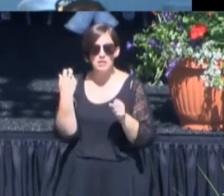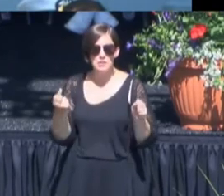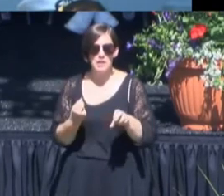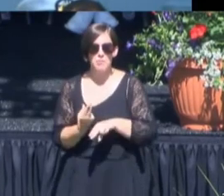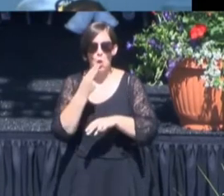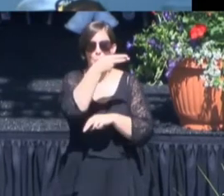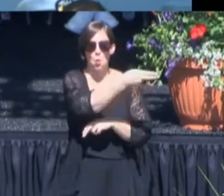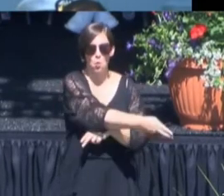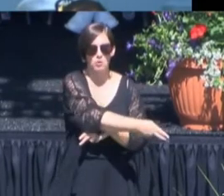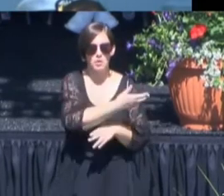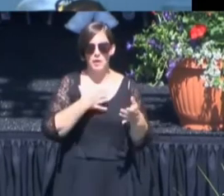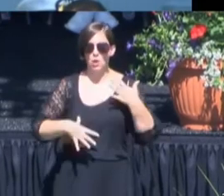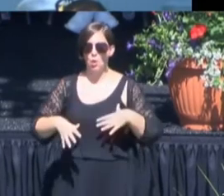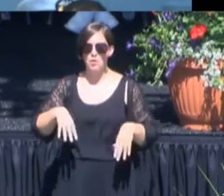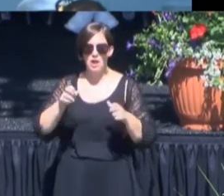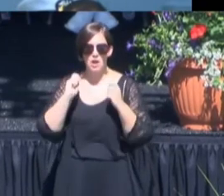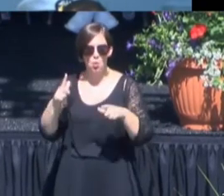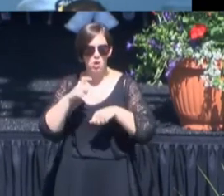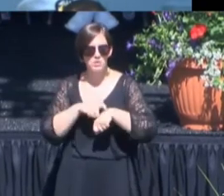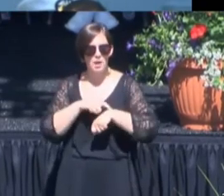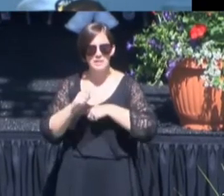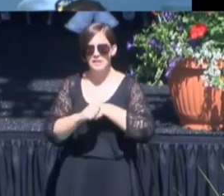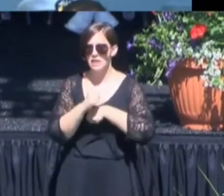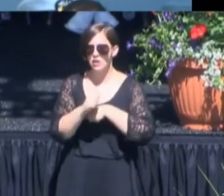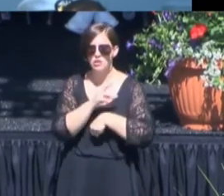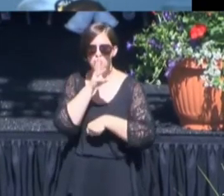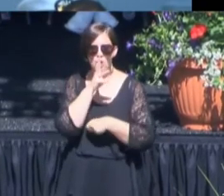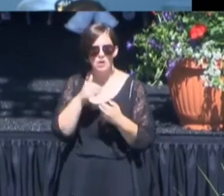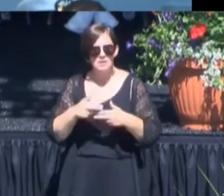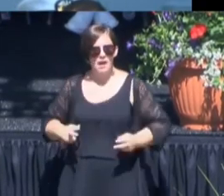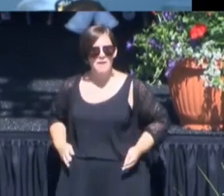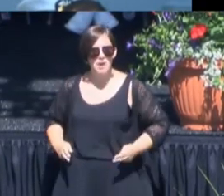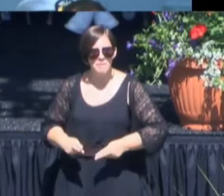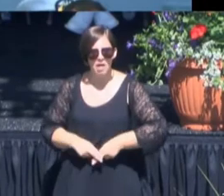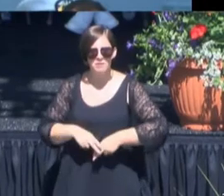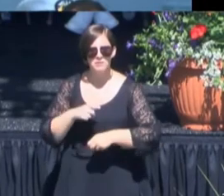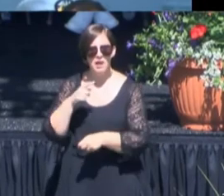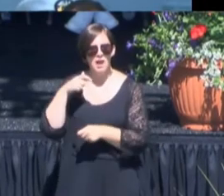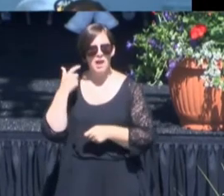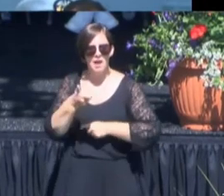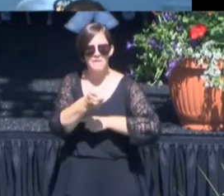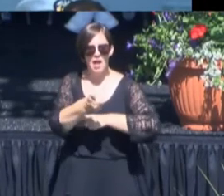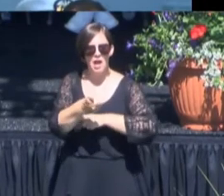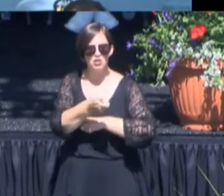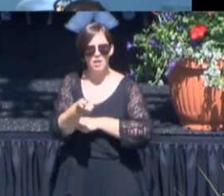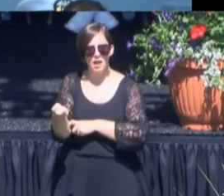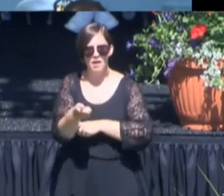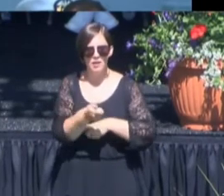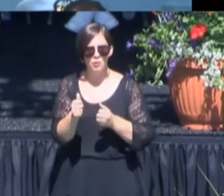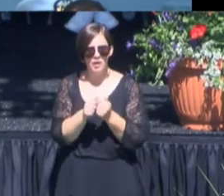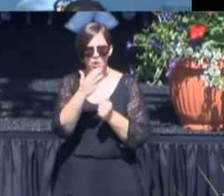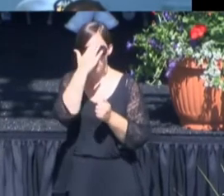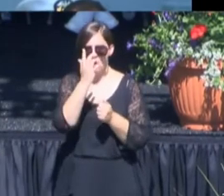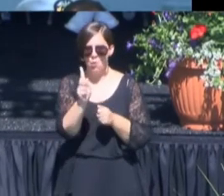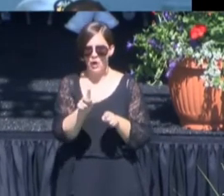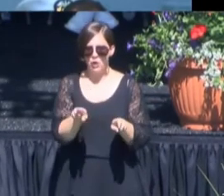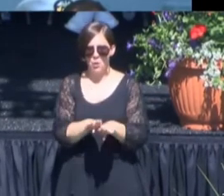Wear clothing at all times in dangerous waters. Have a life belt and a flashlight handy. Know where your boots